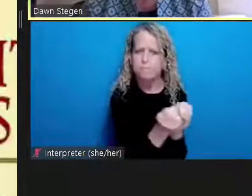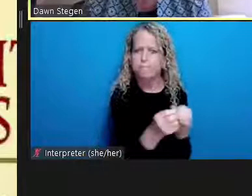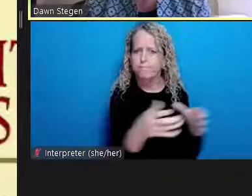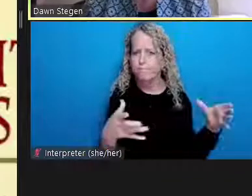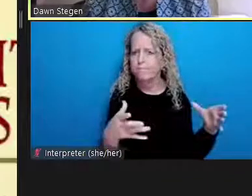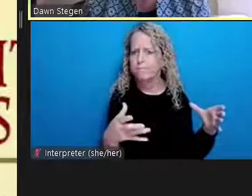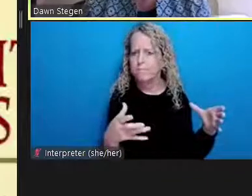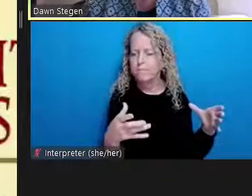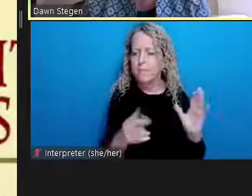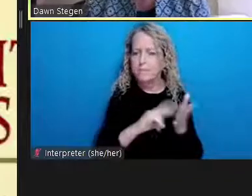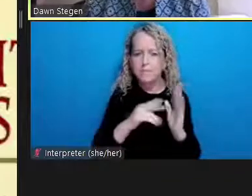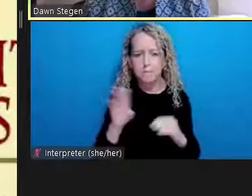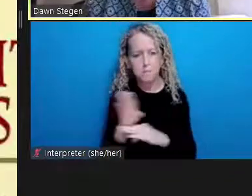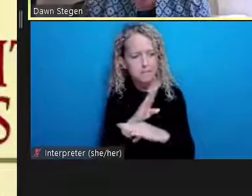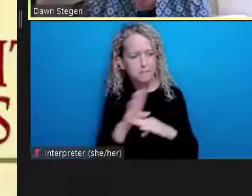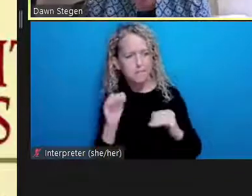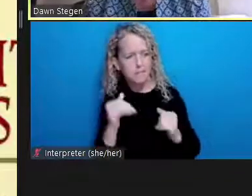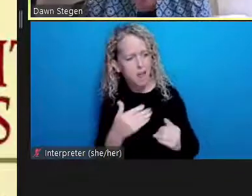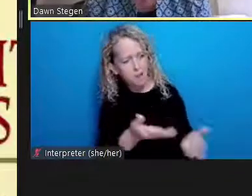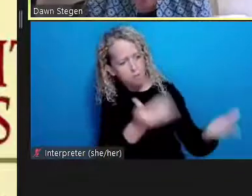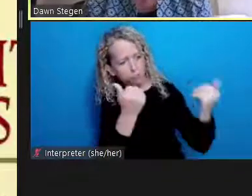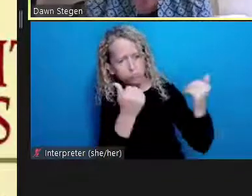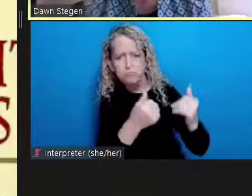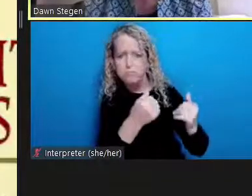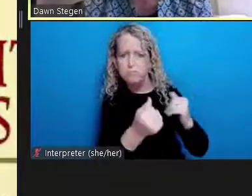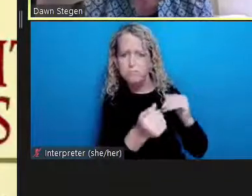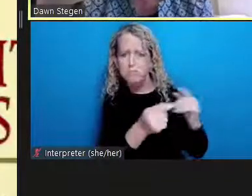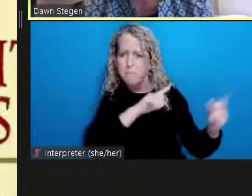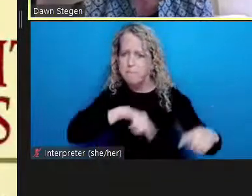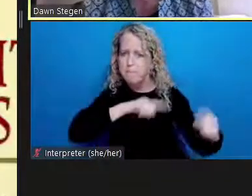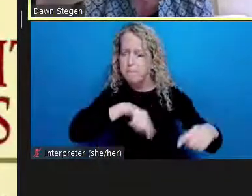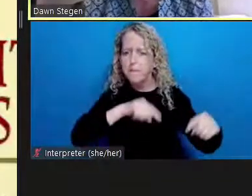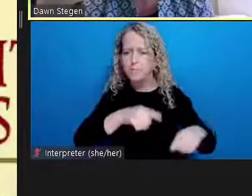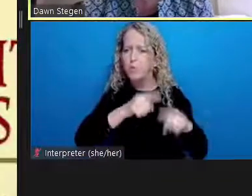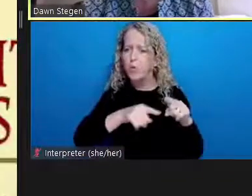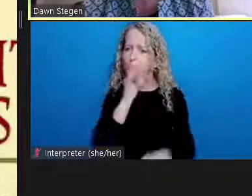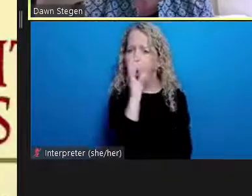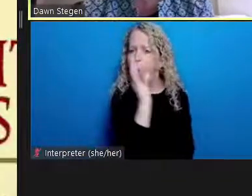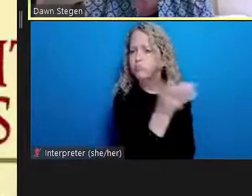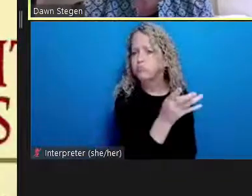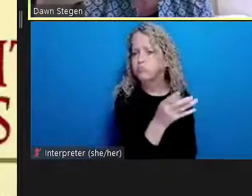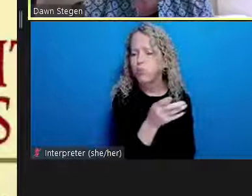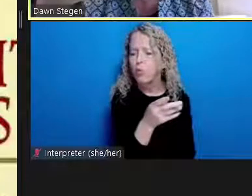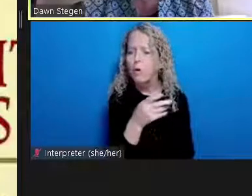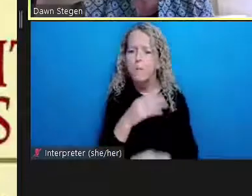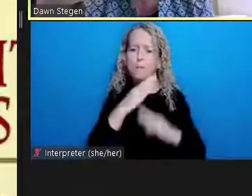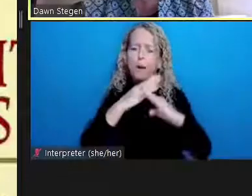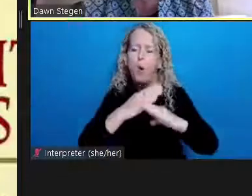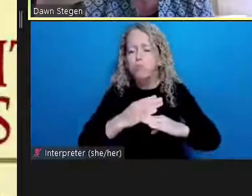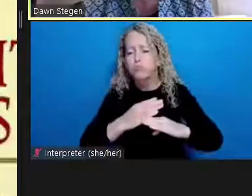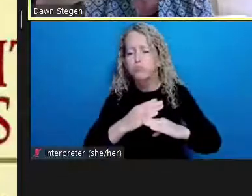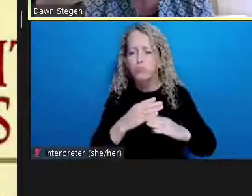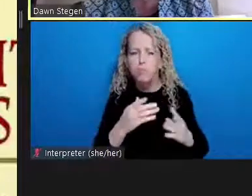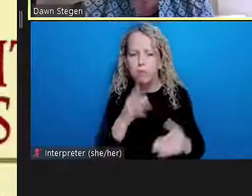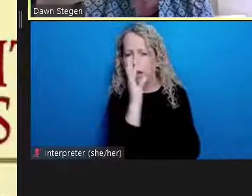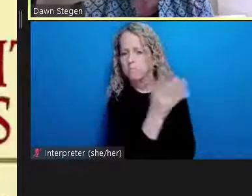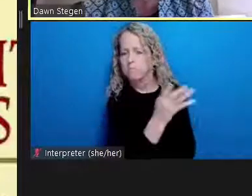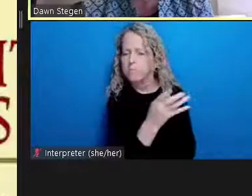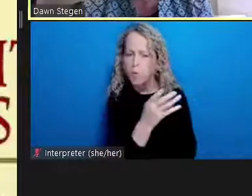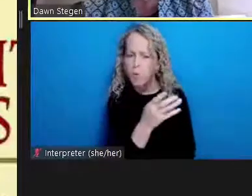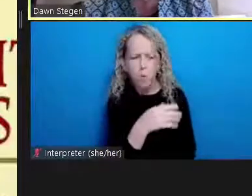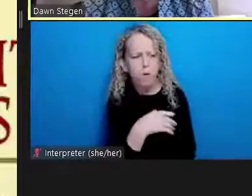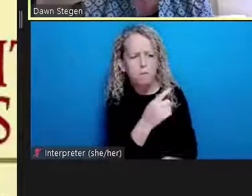can tap into and cannot afford to ignore. So I'll ask Carolyn to go to the next slide. Okay, thank